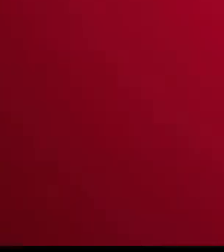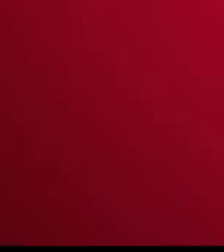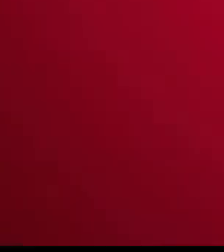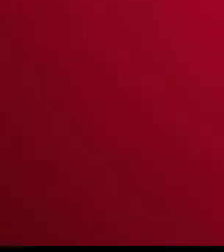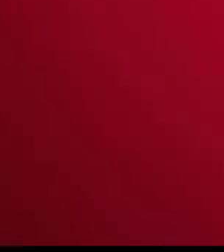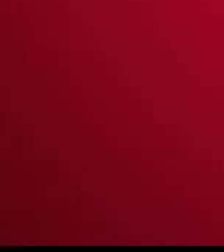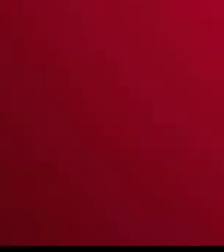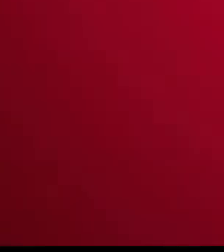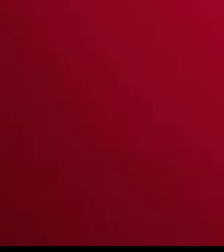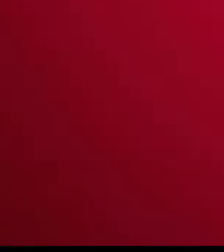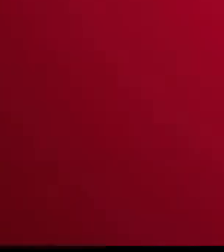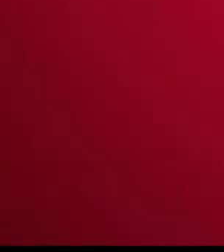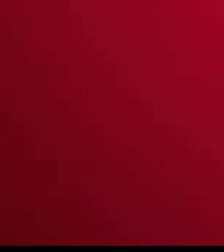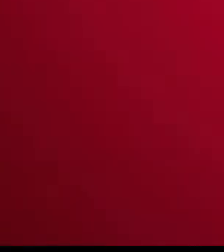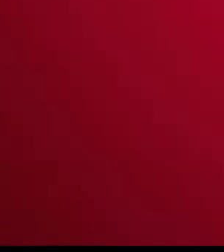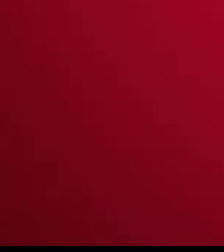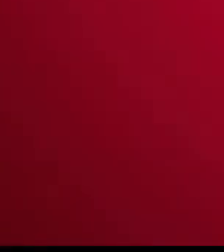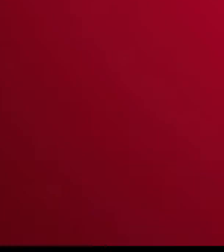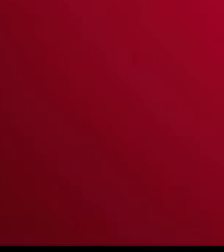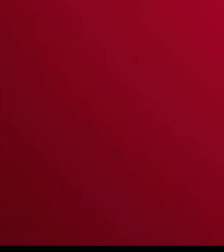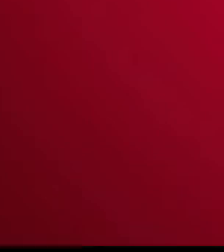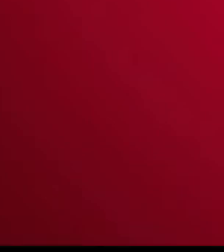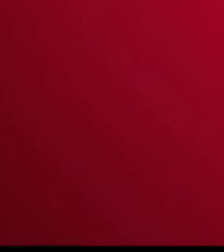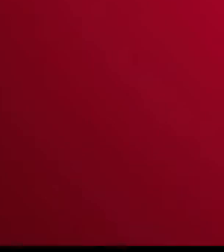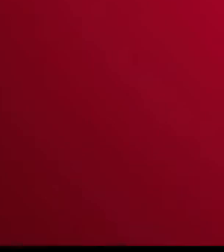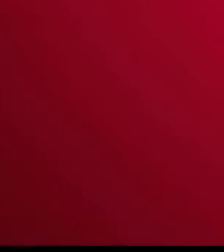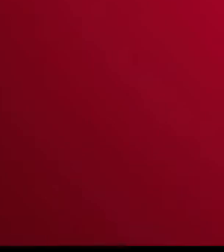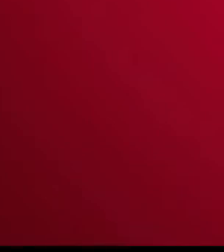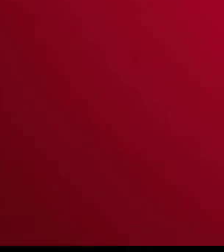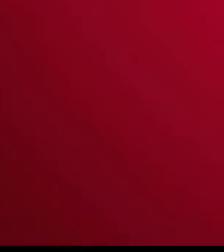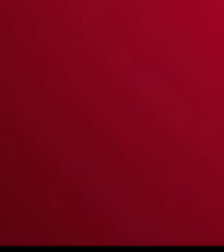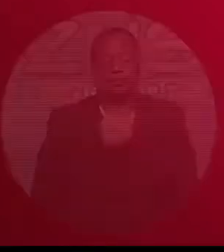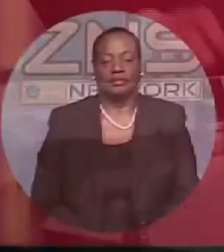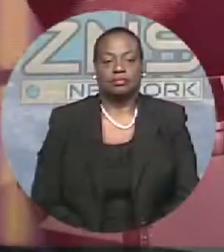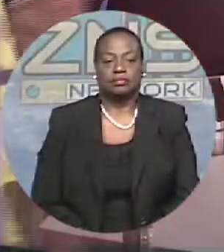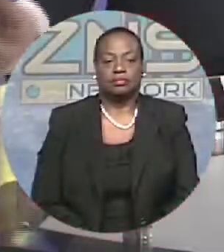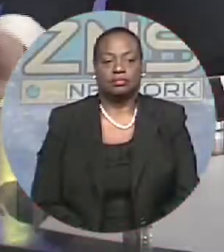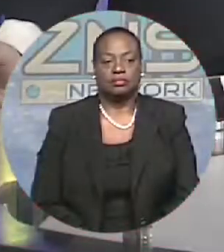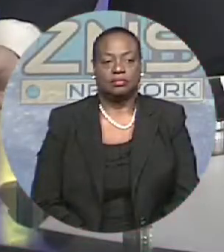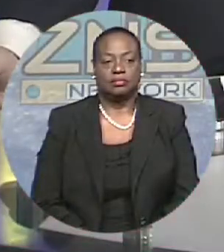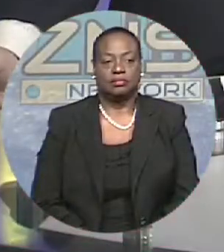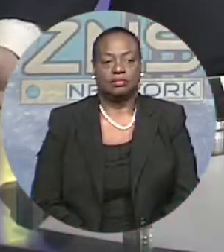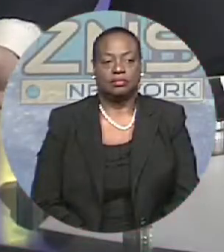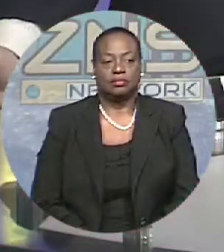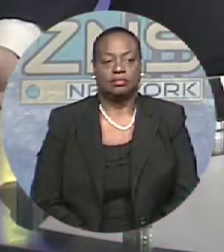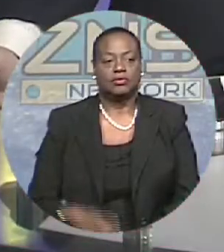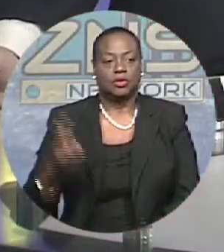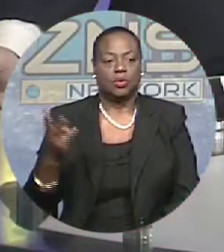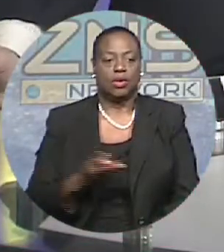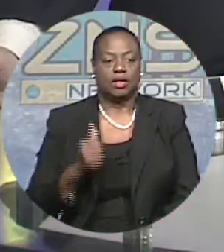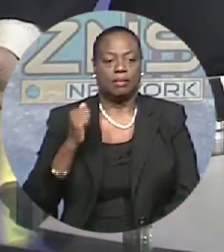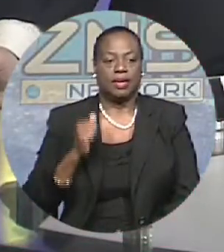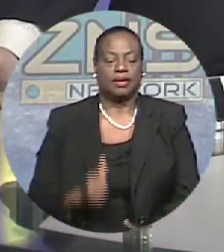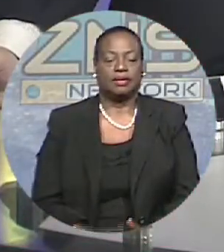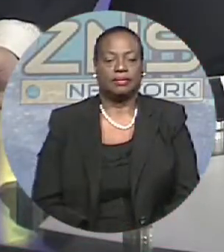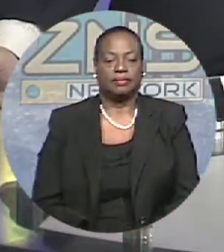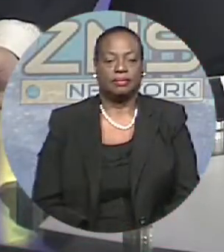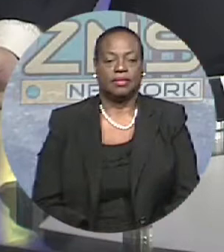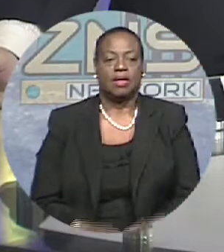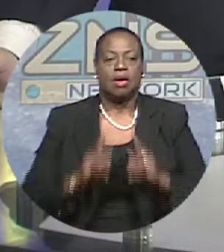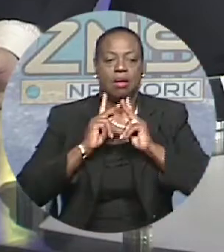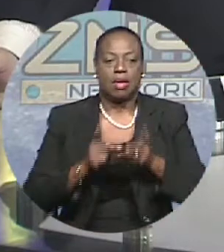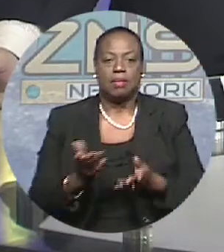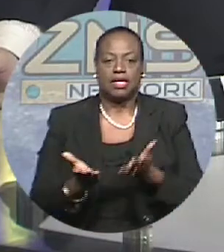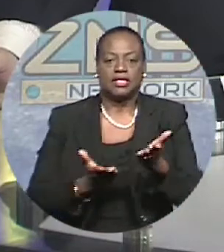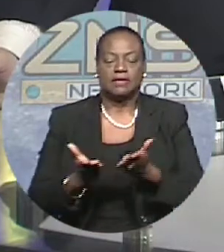portion of the news brought to you by McDonald's. McDonald's, I'm loving it. Welcome back to the Bahamas Tonight. Well, public